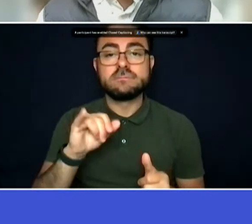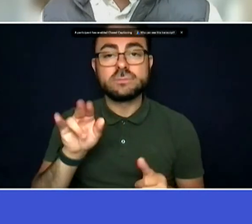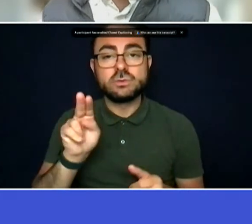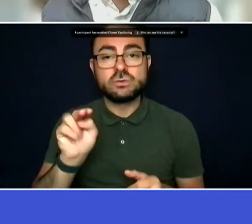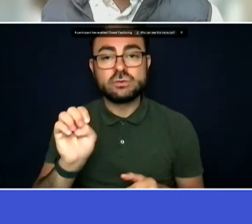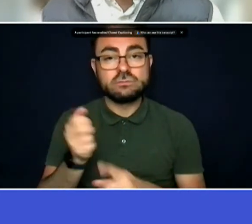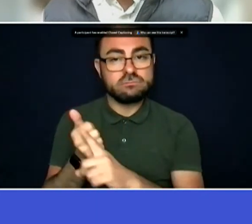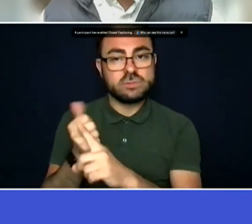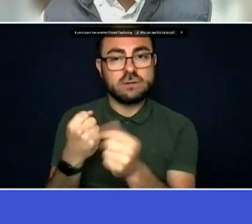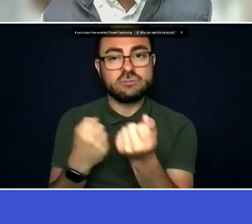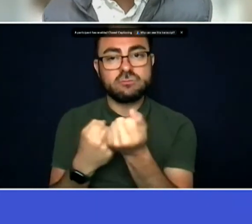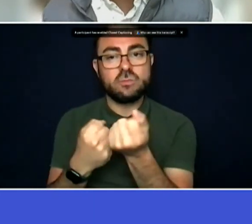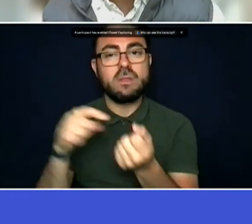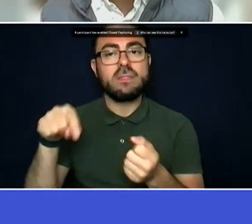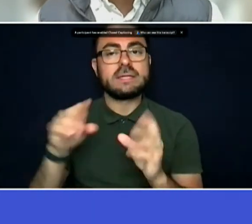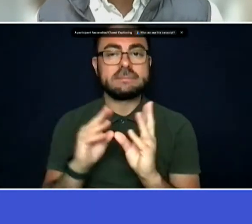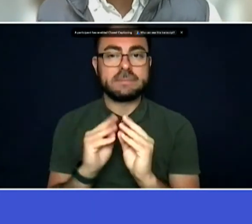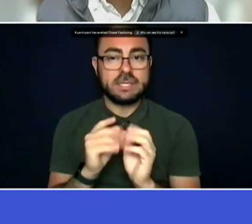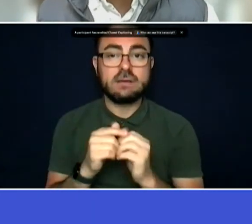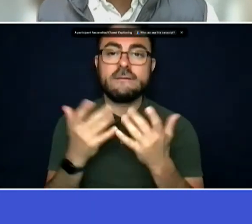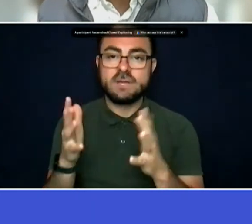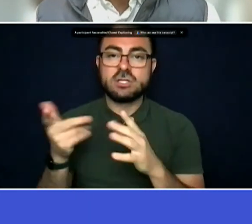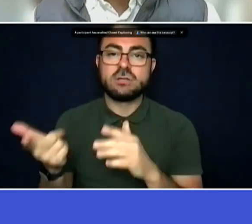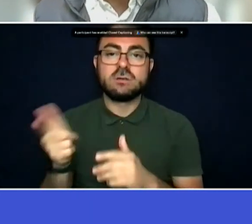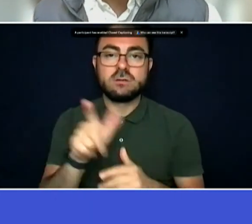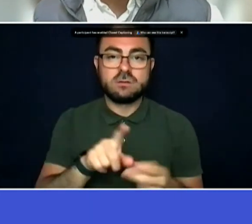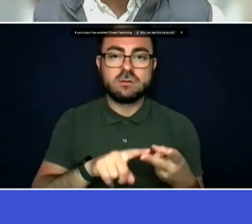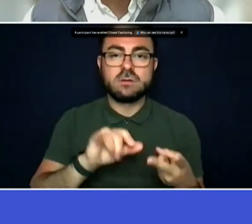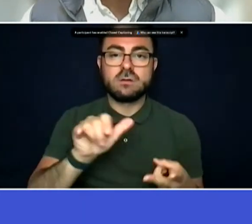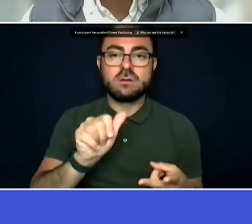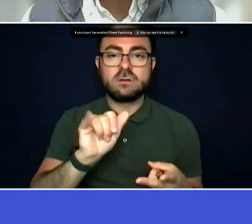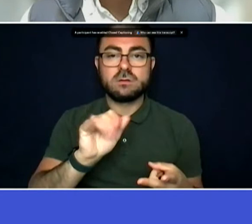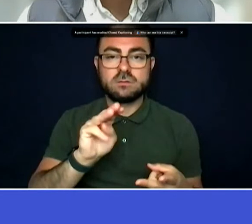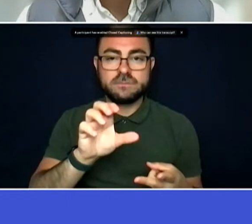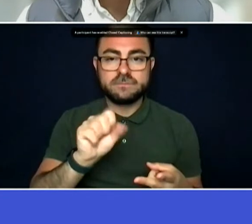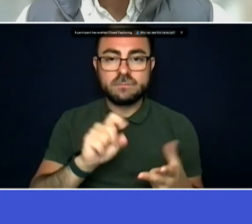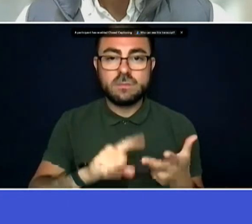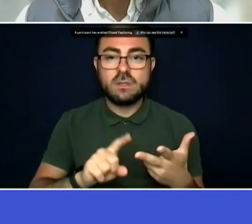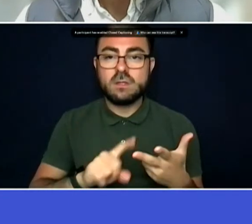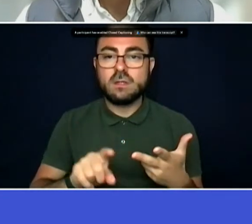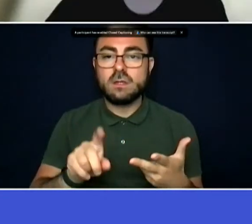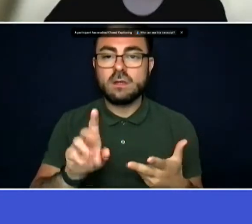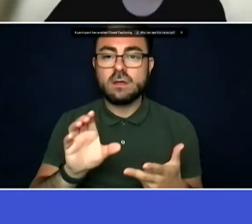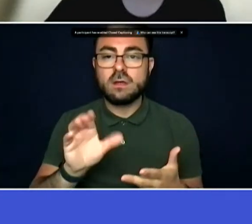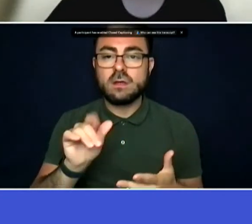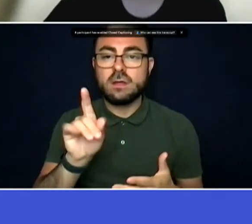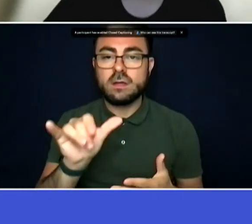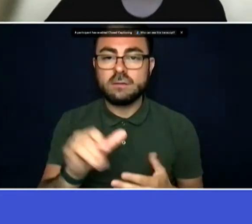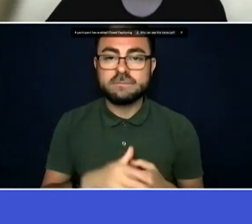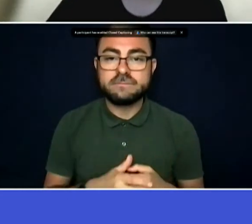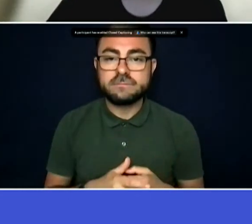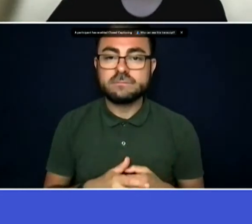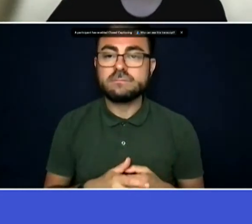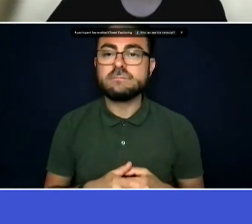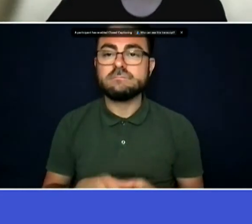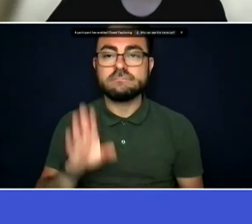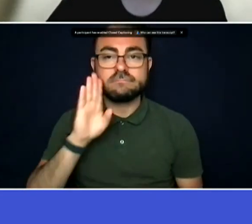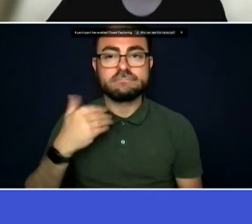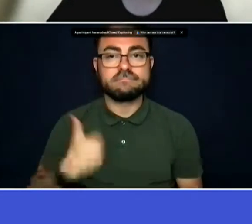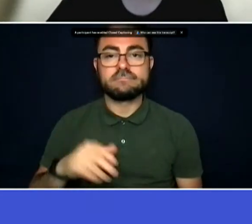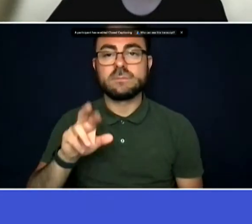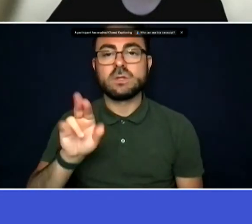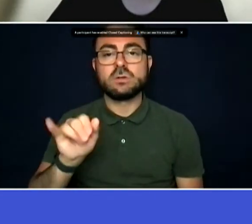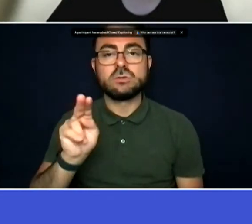to introduce herself, and then James Valdez, and then Katie Lister as well. Hi, everyone. My name is June Reyes. I'm here to help